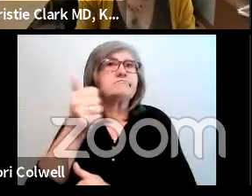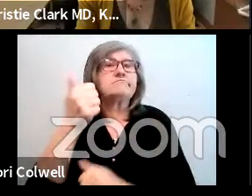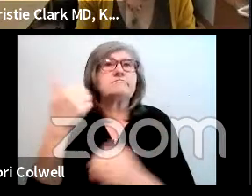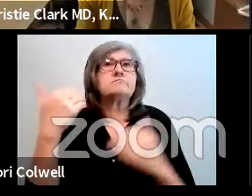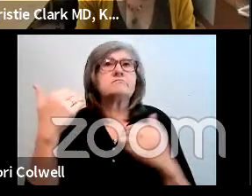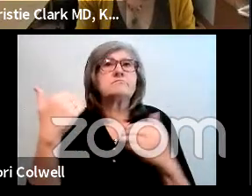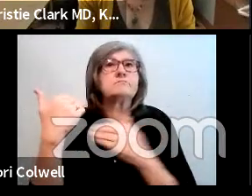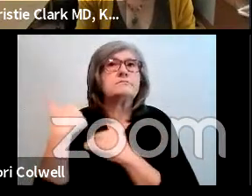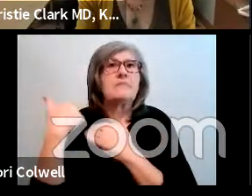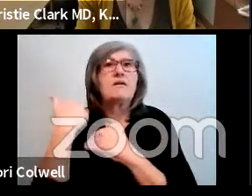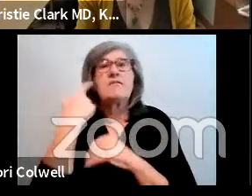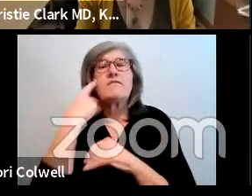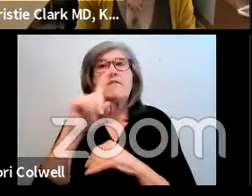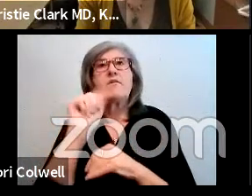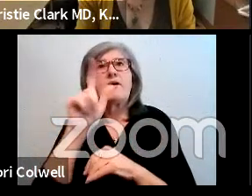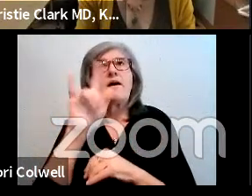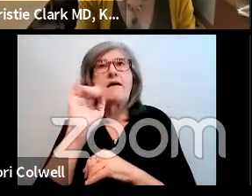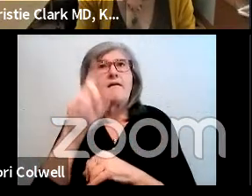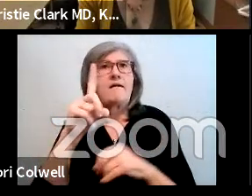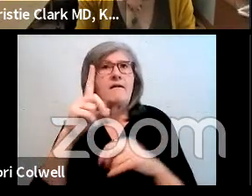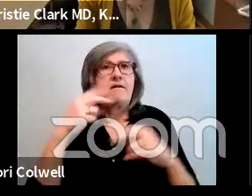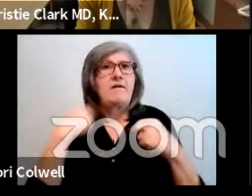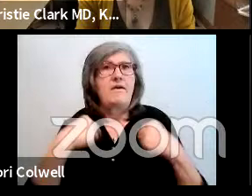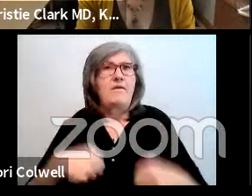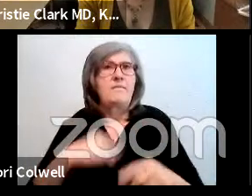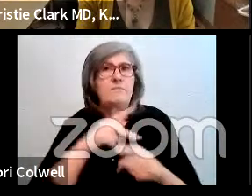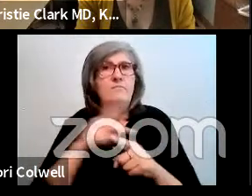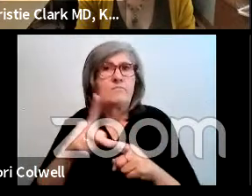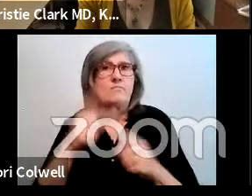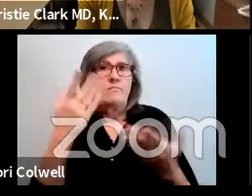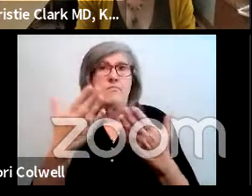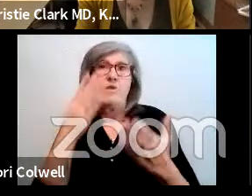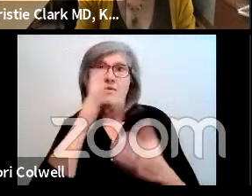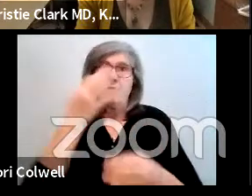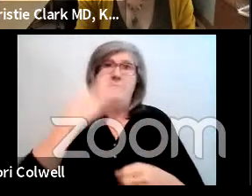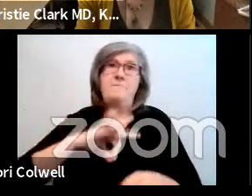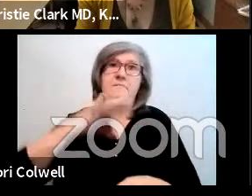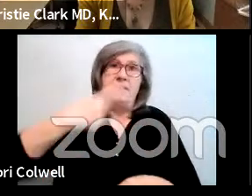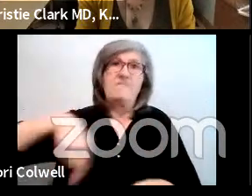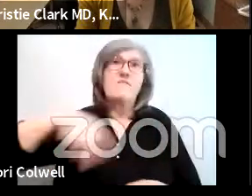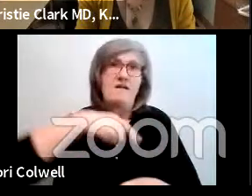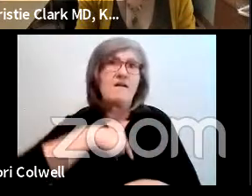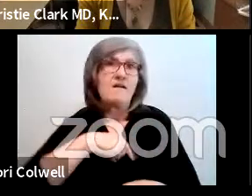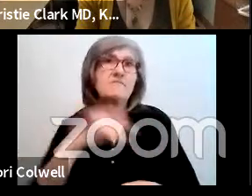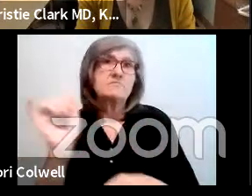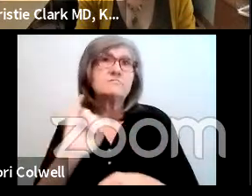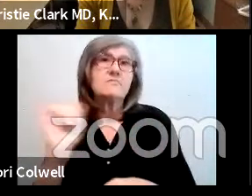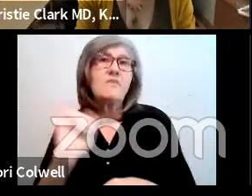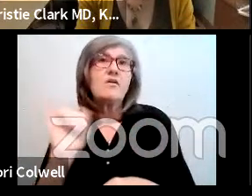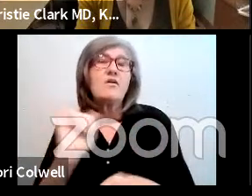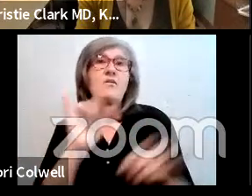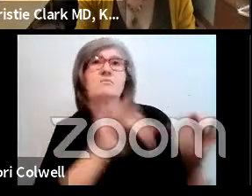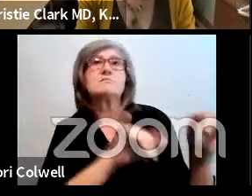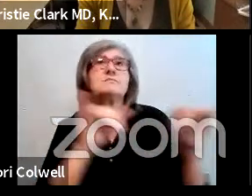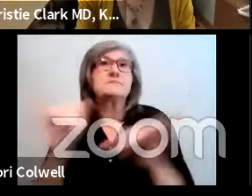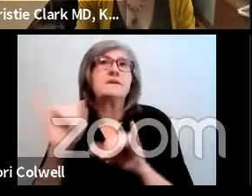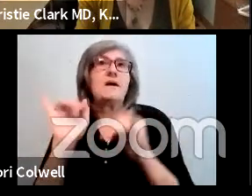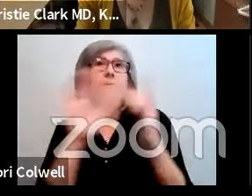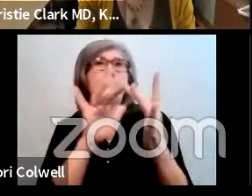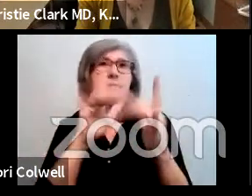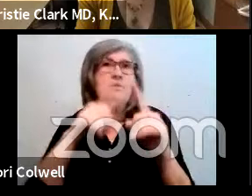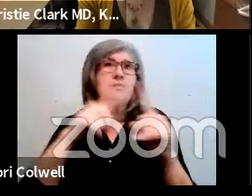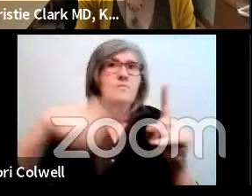many allied health professionals, and it probably would behoove us to also do outreach